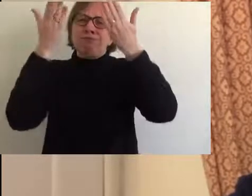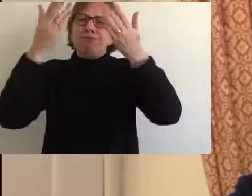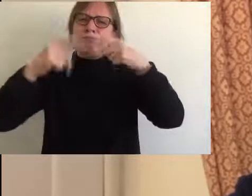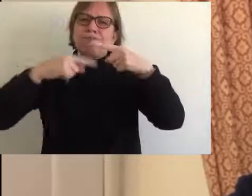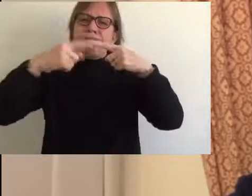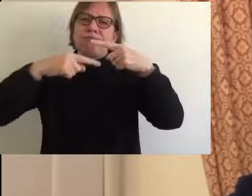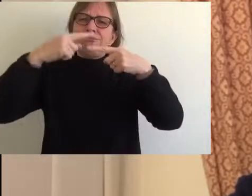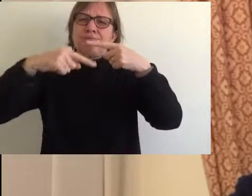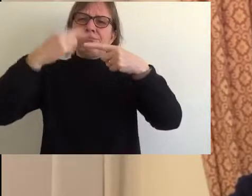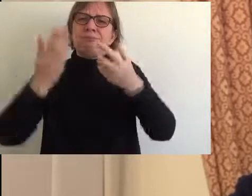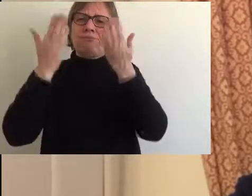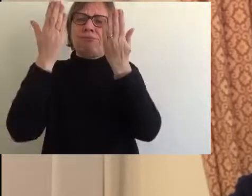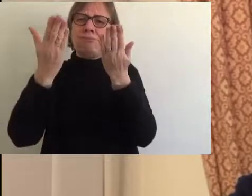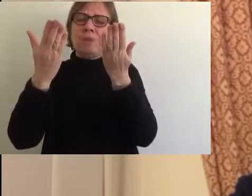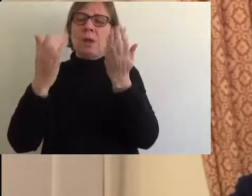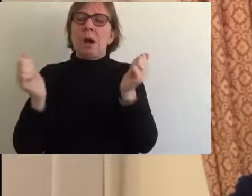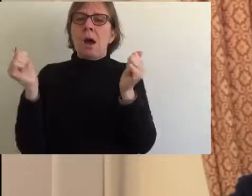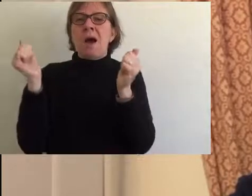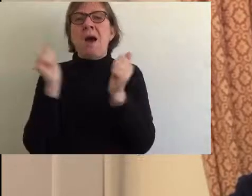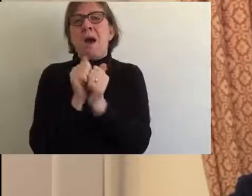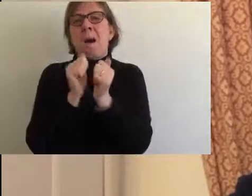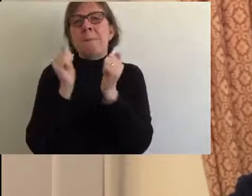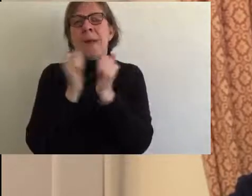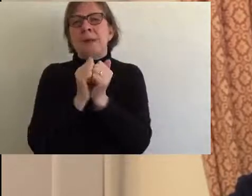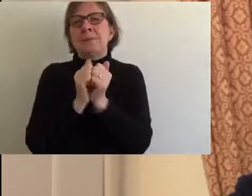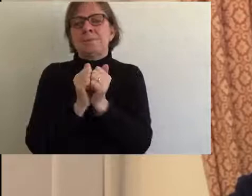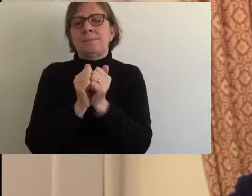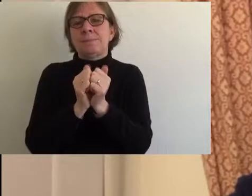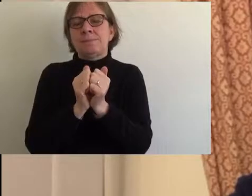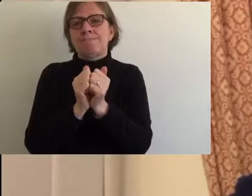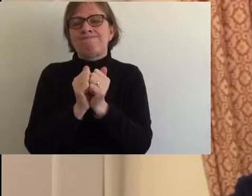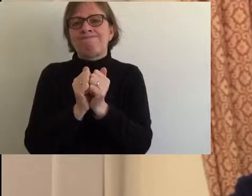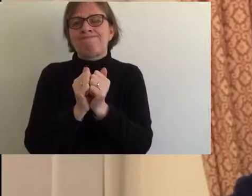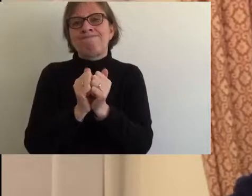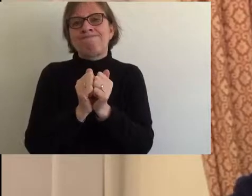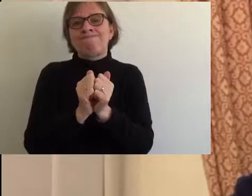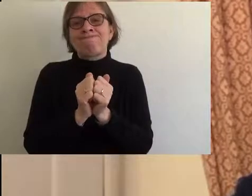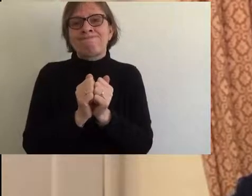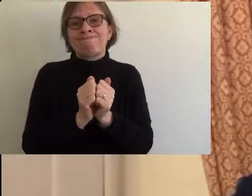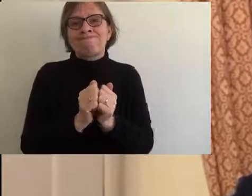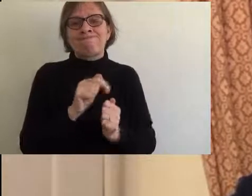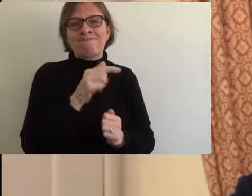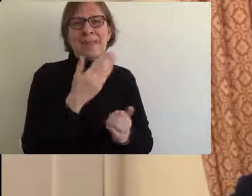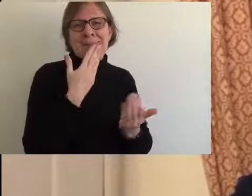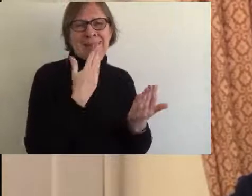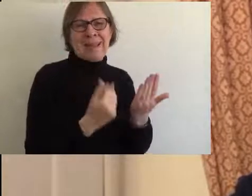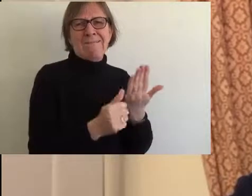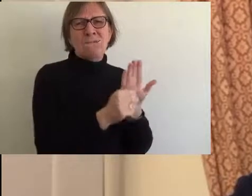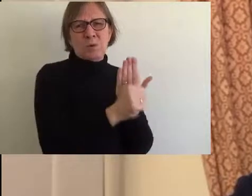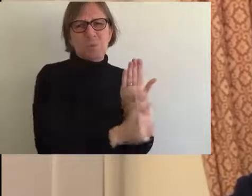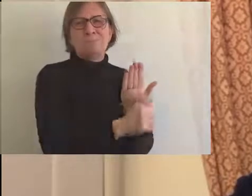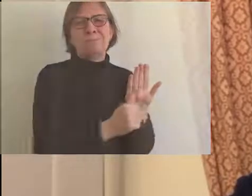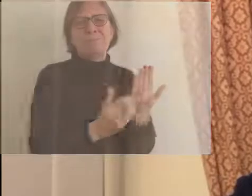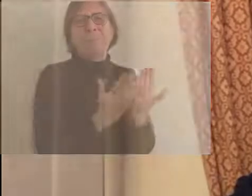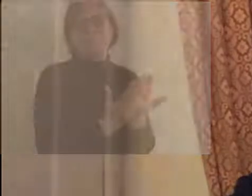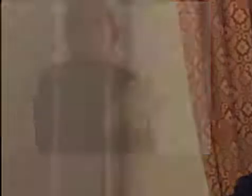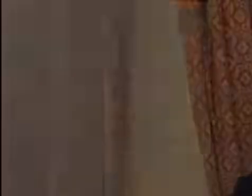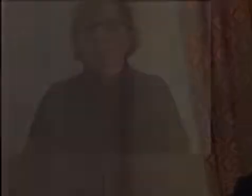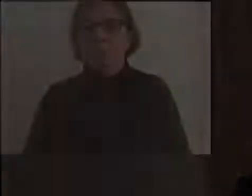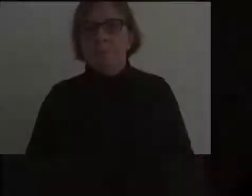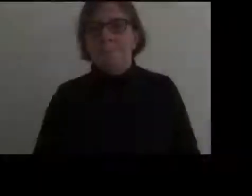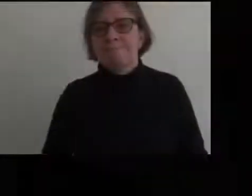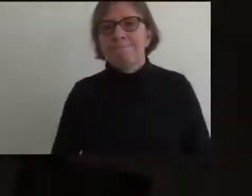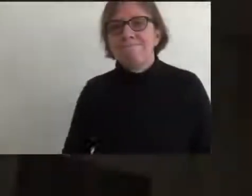for ever and ever. Amen." For the word of the Lord. Thanks be to